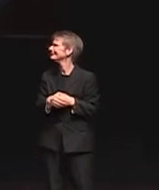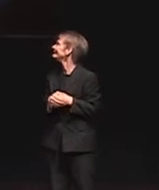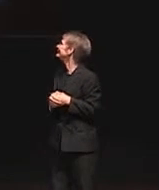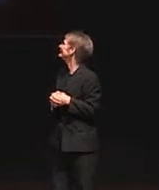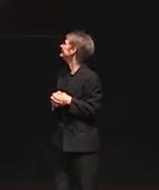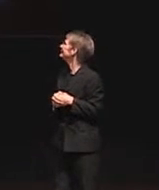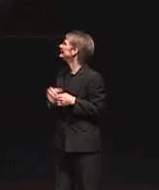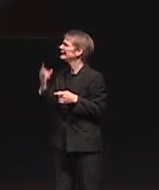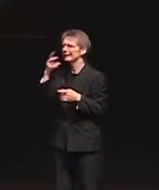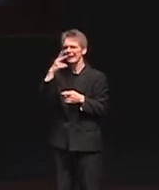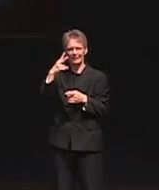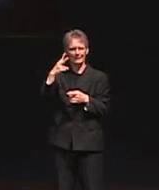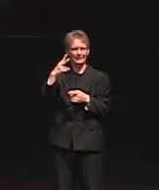and